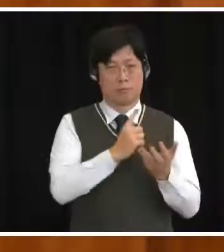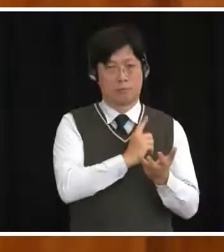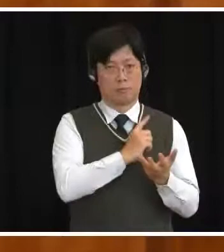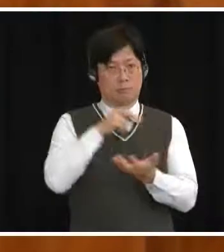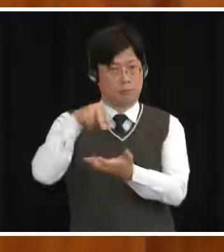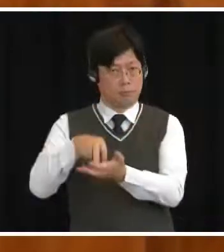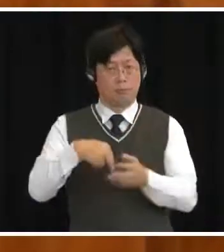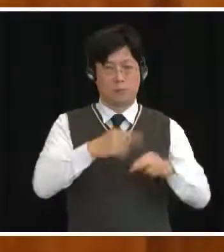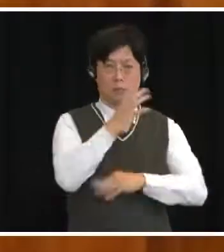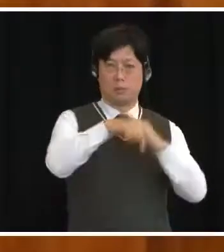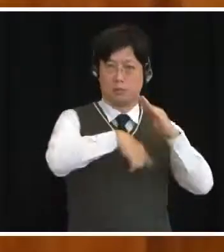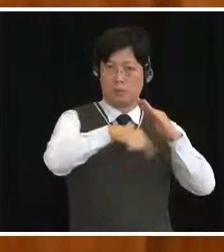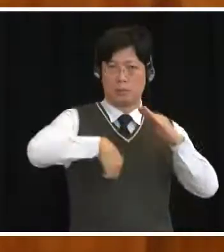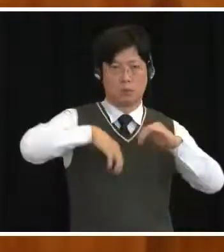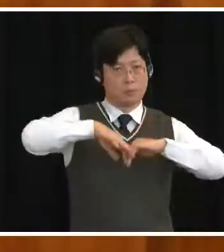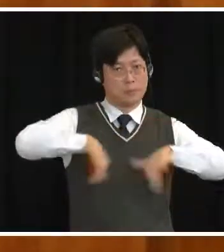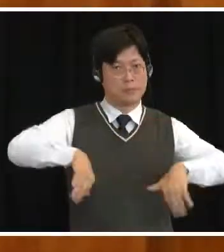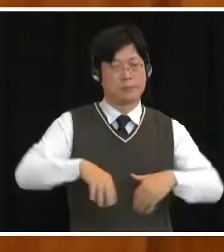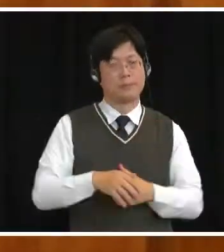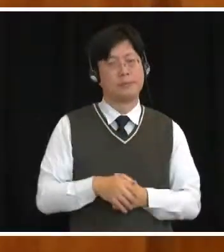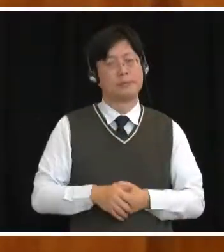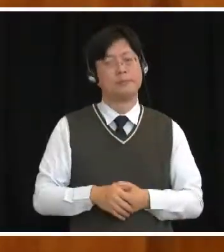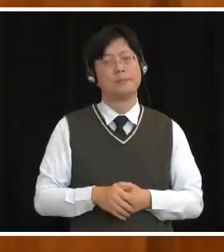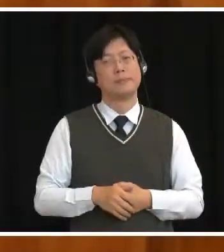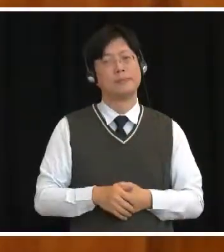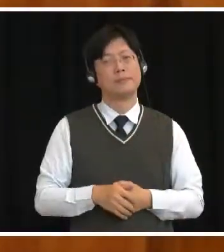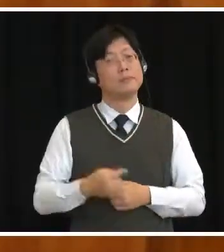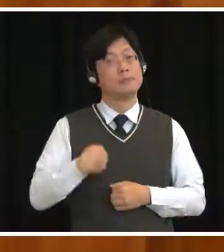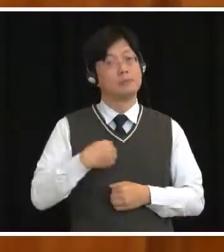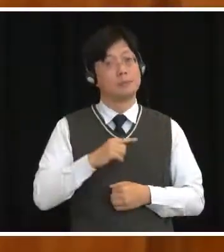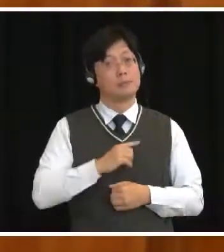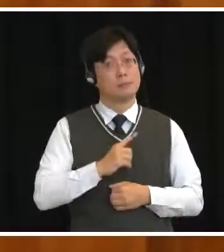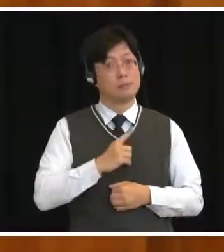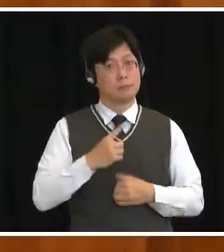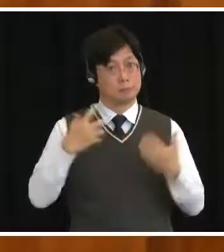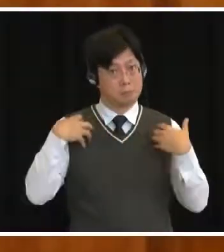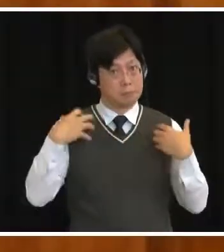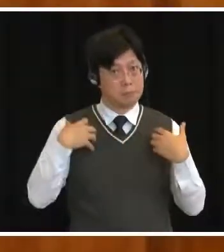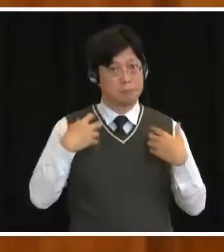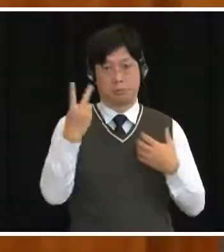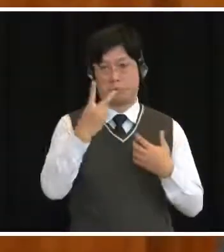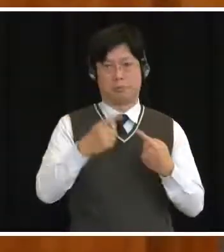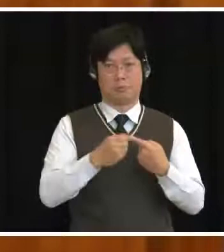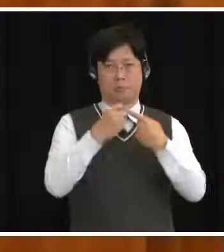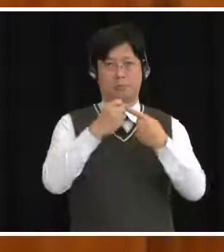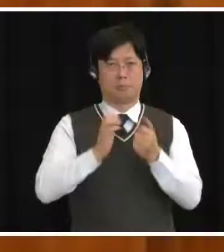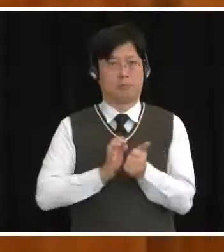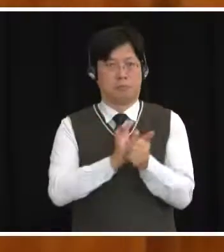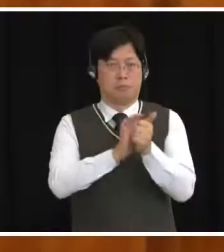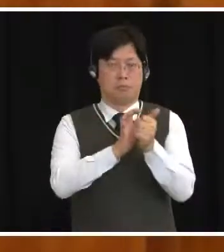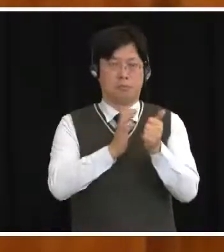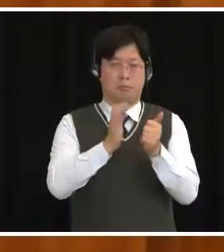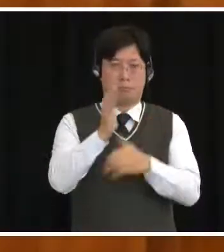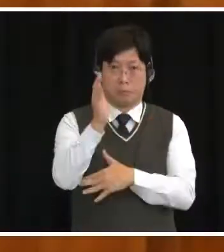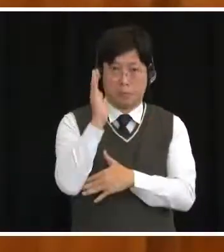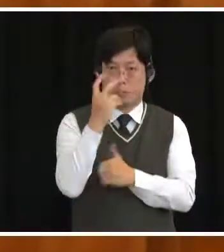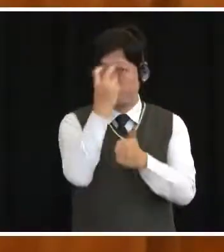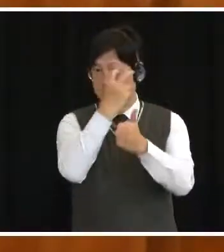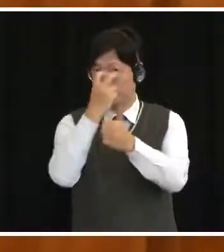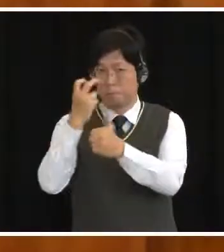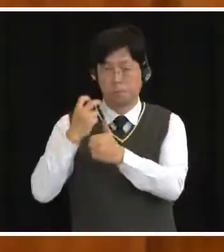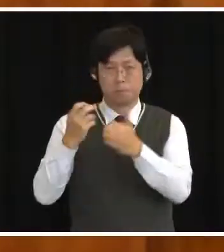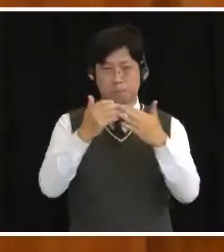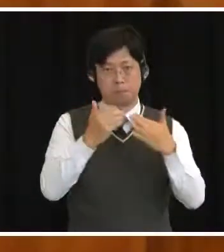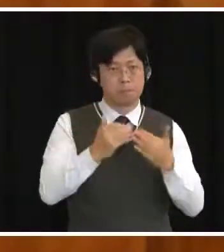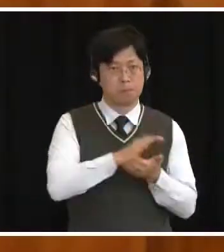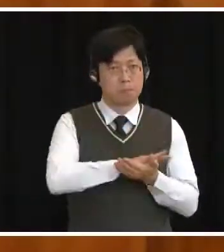So the control yuan is independent of the executive branch of the government. So